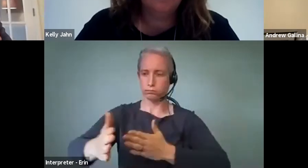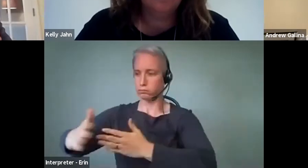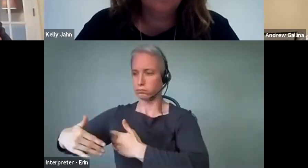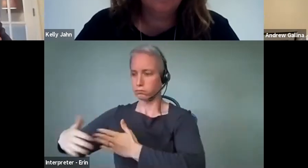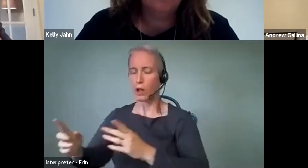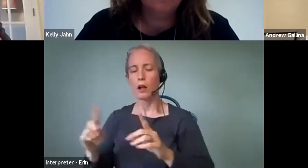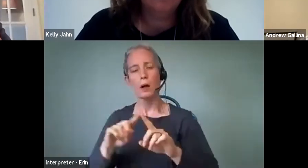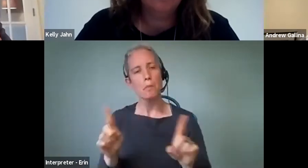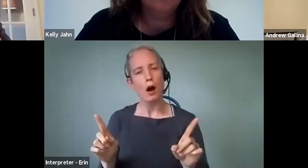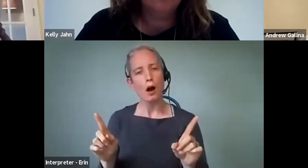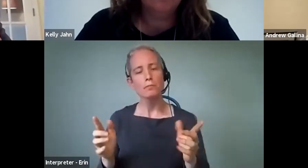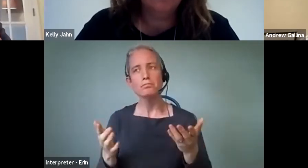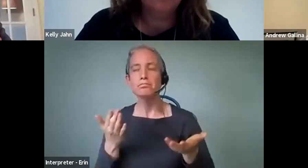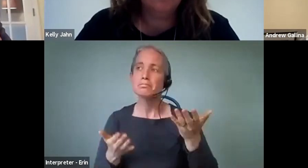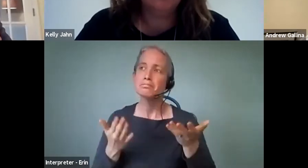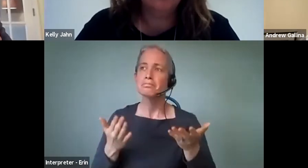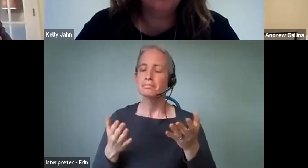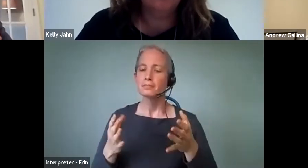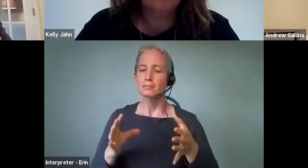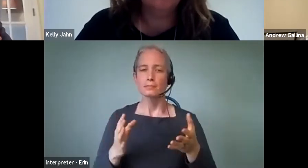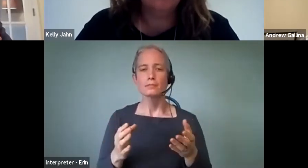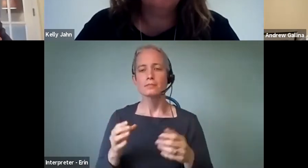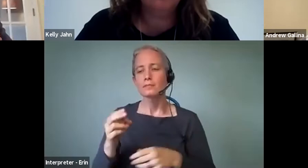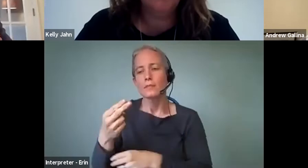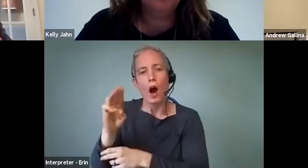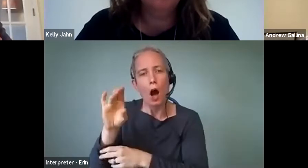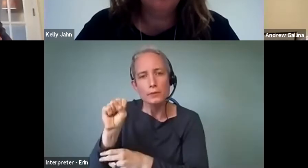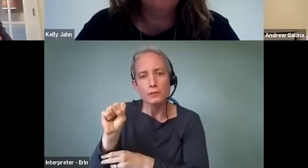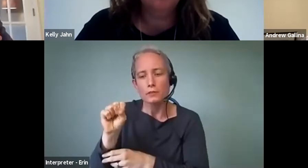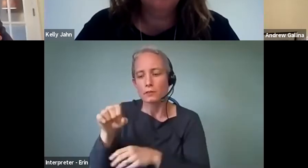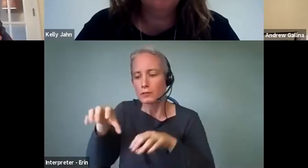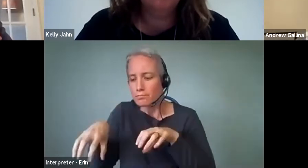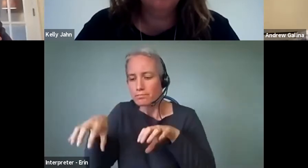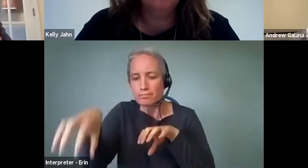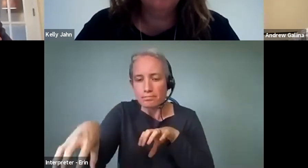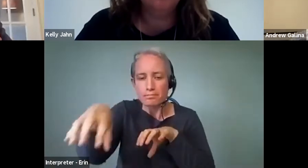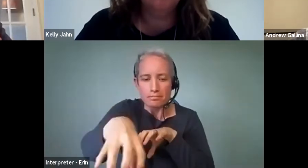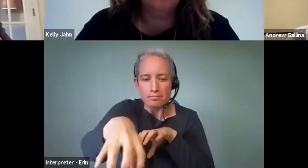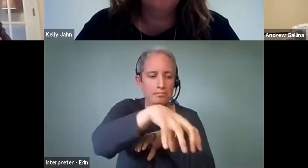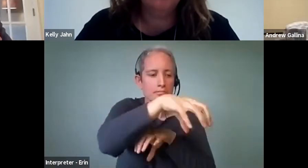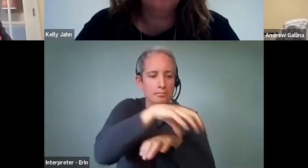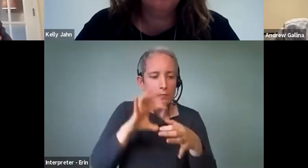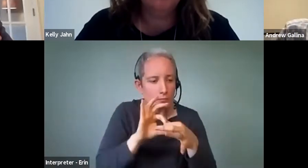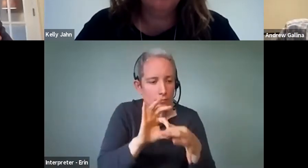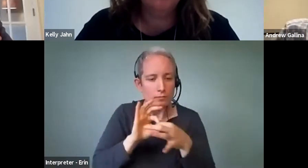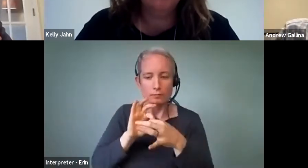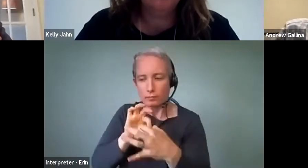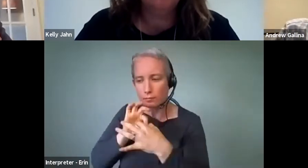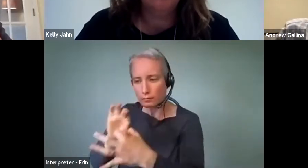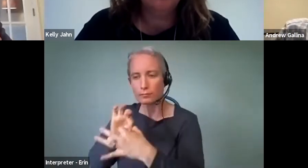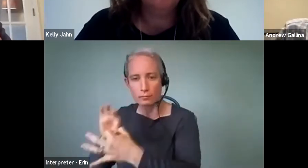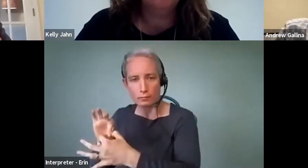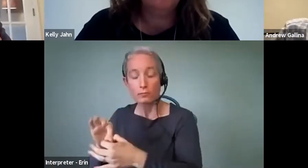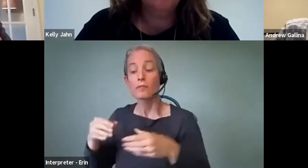like interconnected hubs of smaller spaces which allow you to